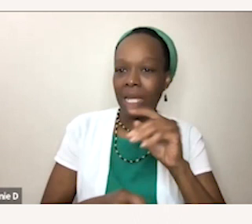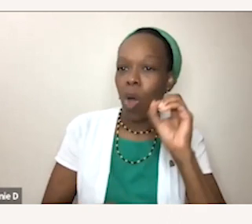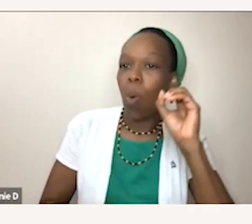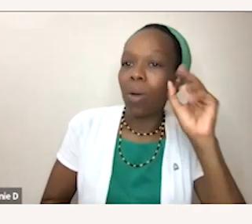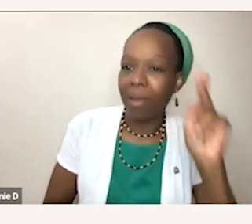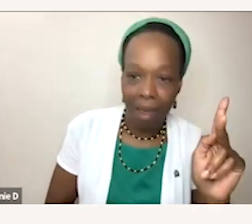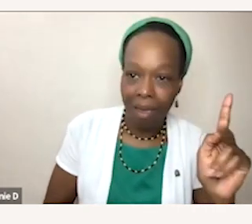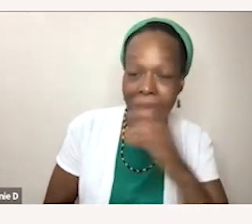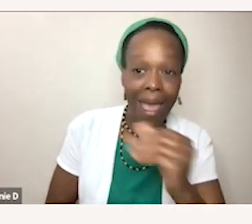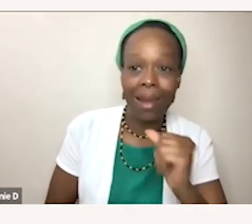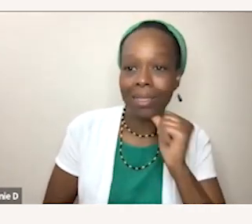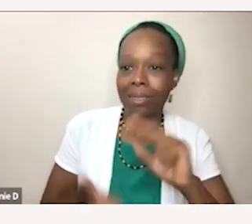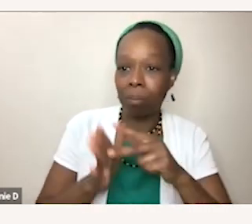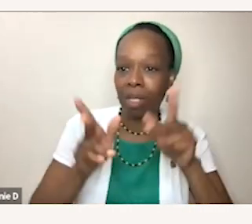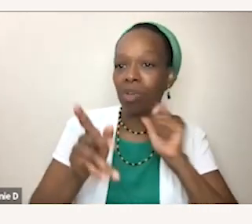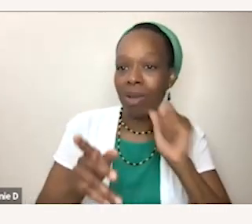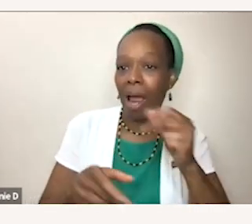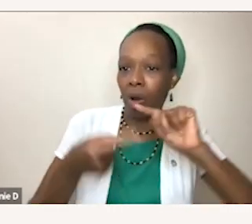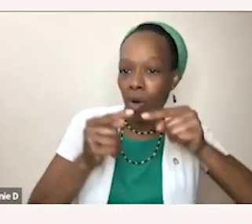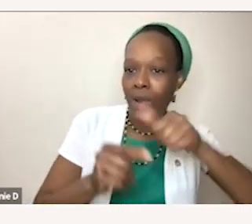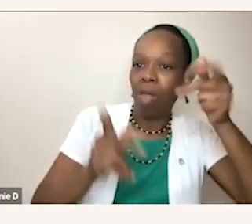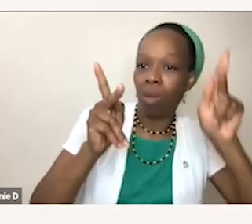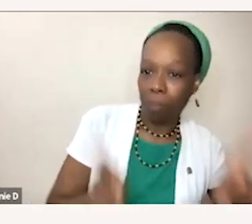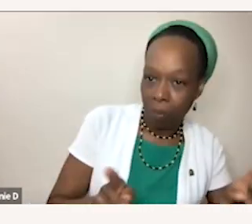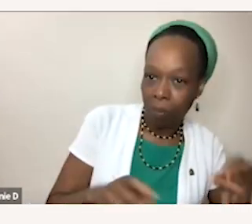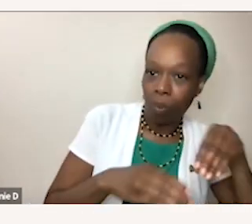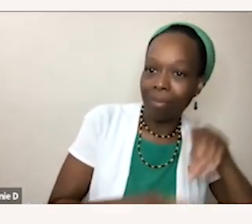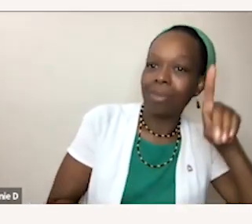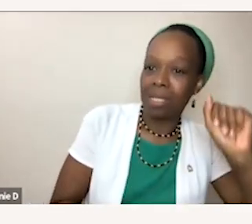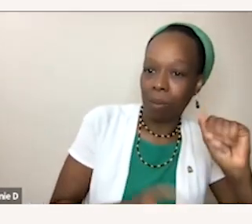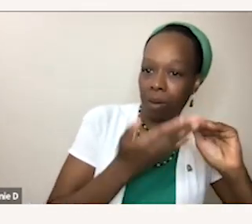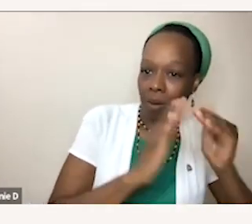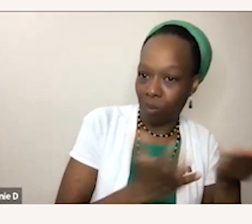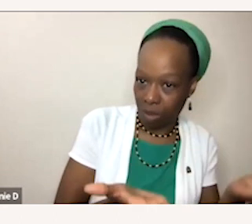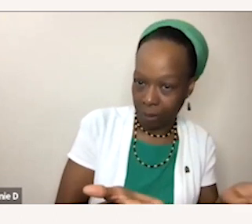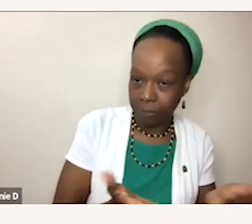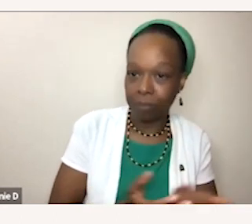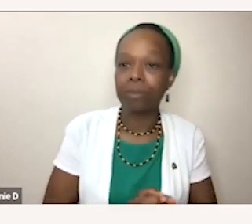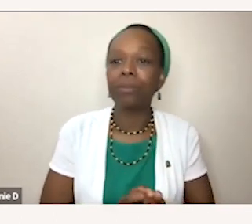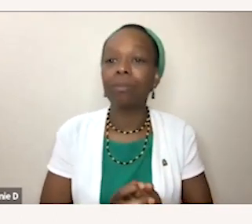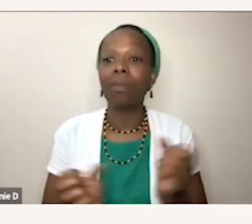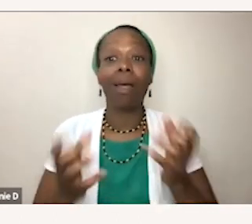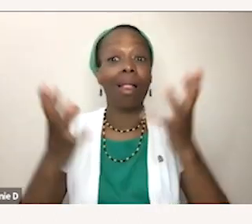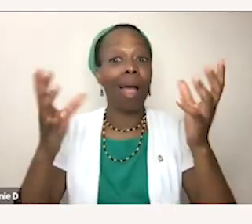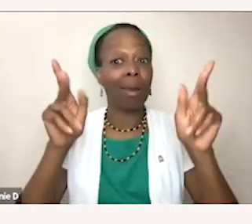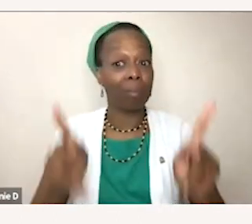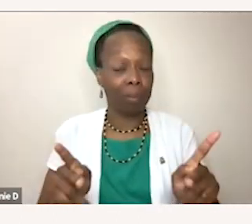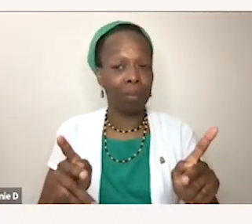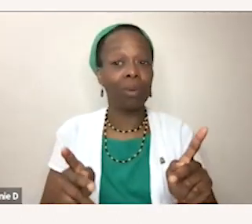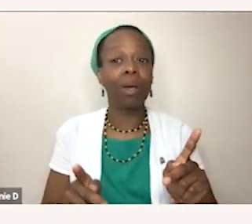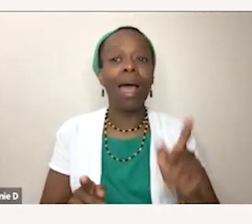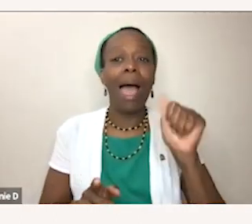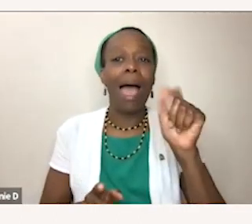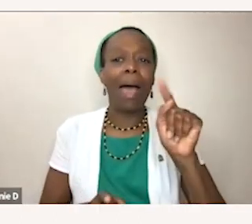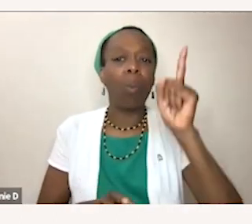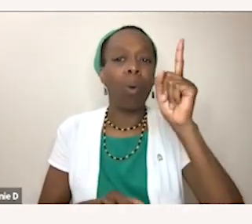that they're not hurtful to disabled people. And a lot of them at one time probably